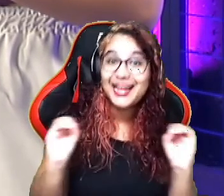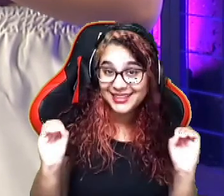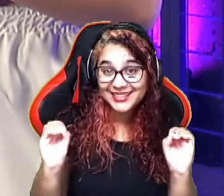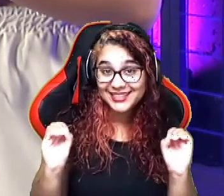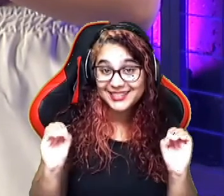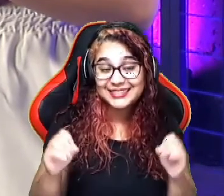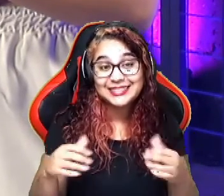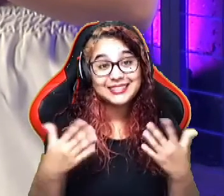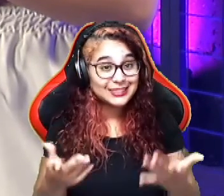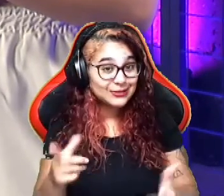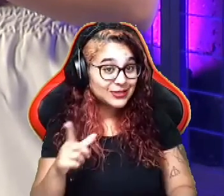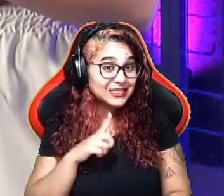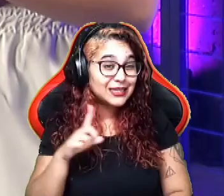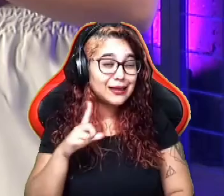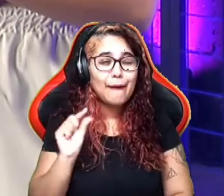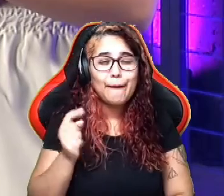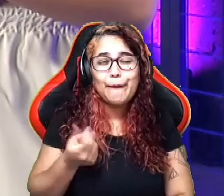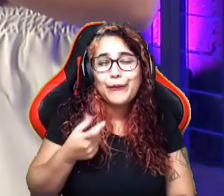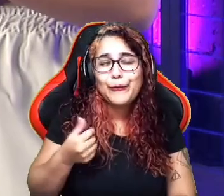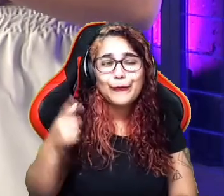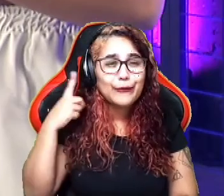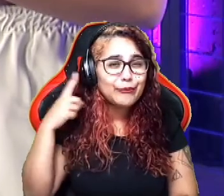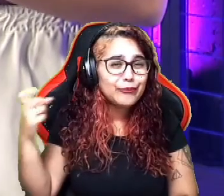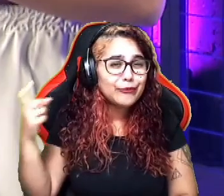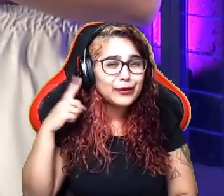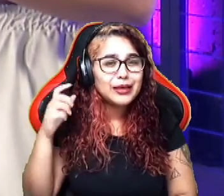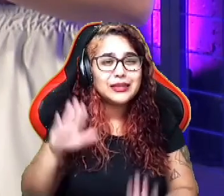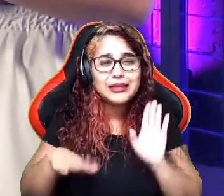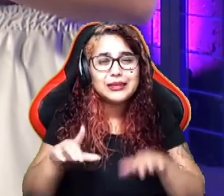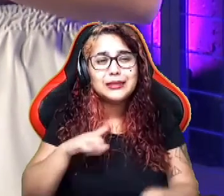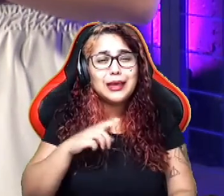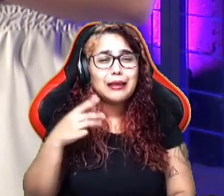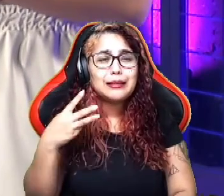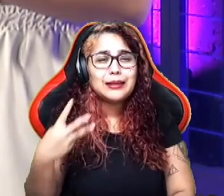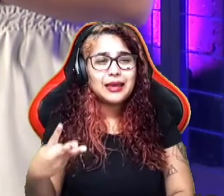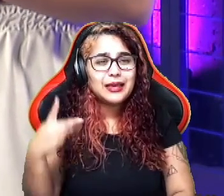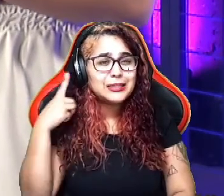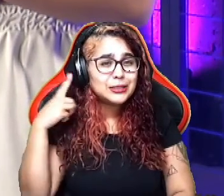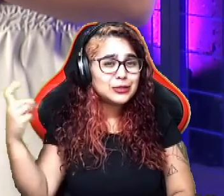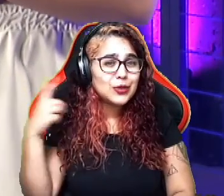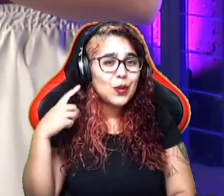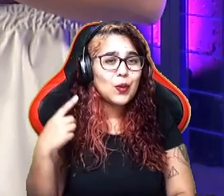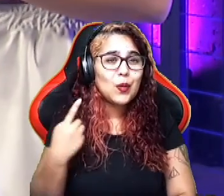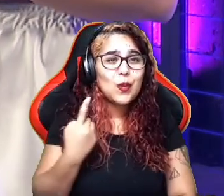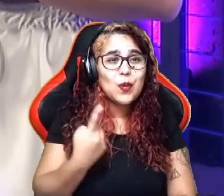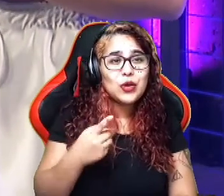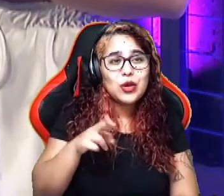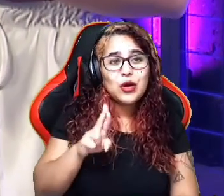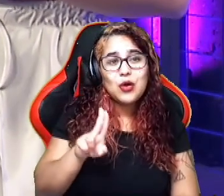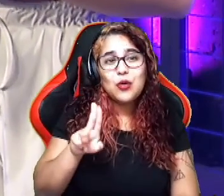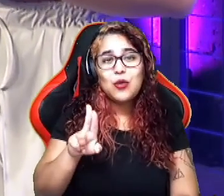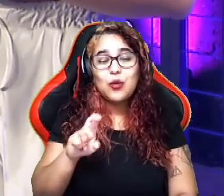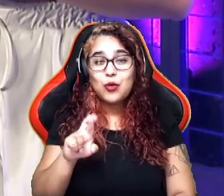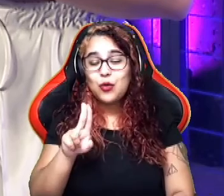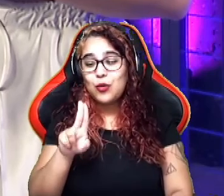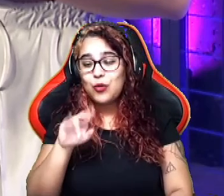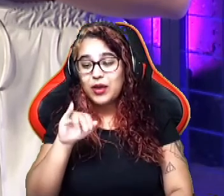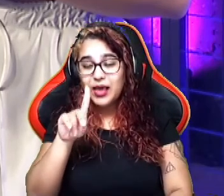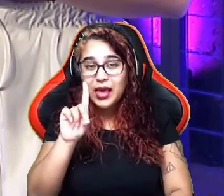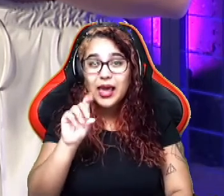So few sound channels, maybe 3 for sound and 1 for noise.